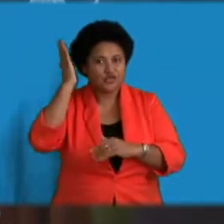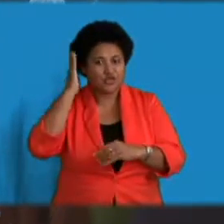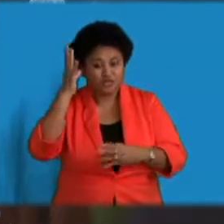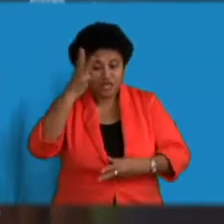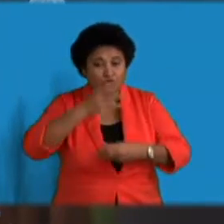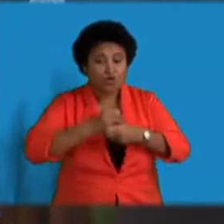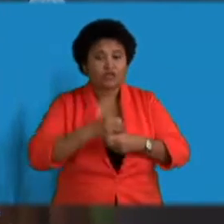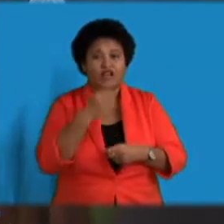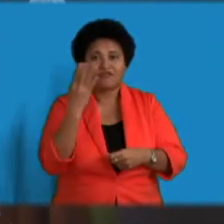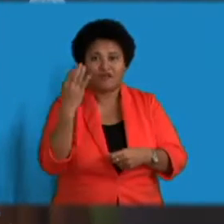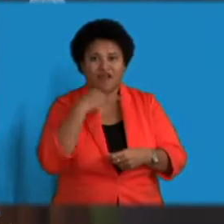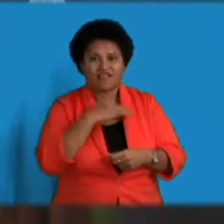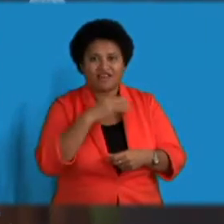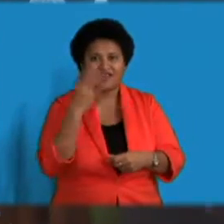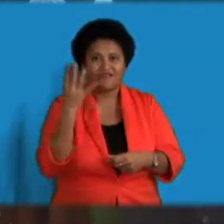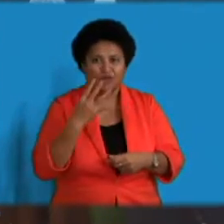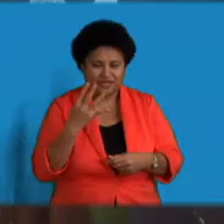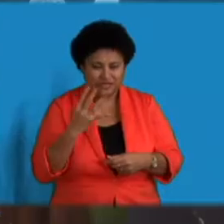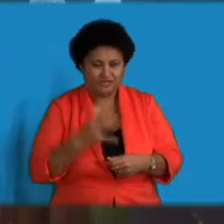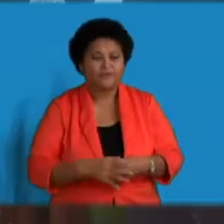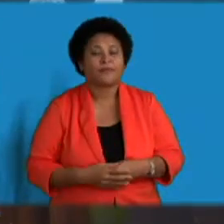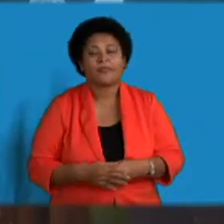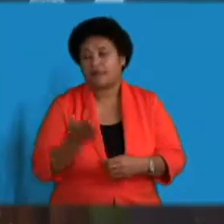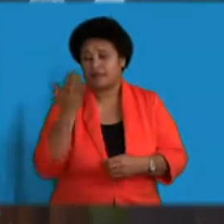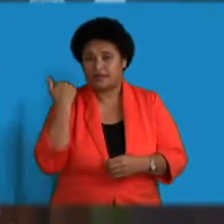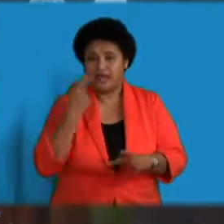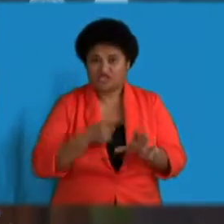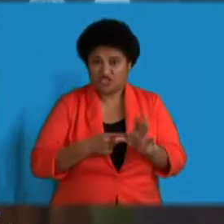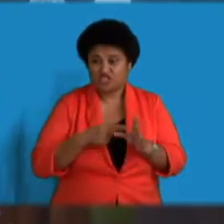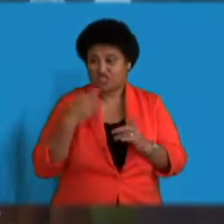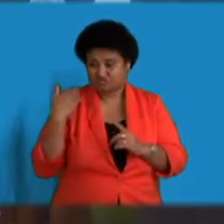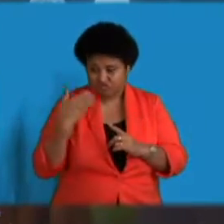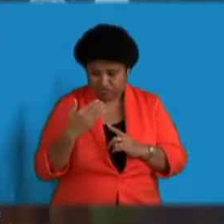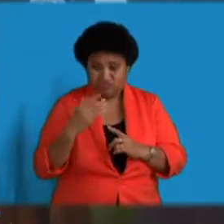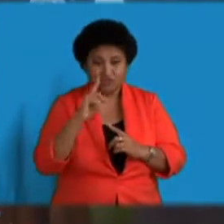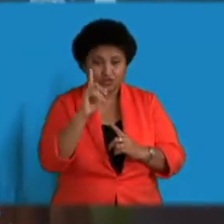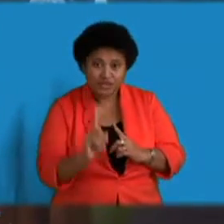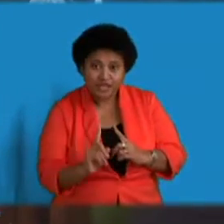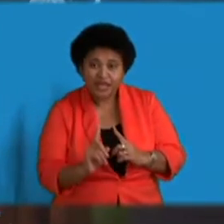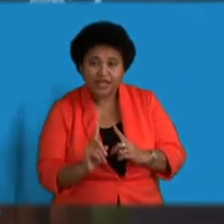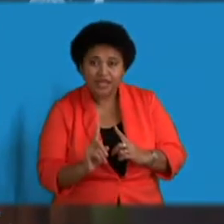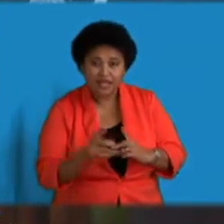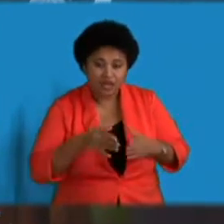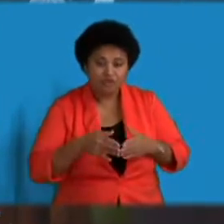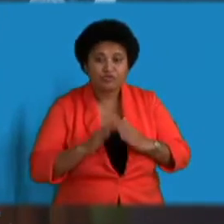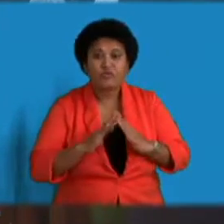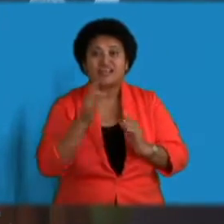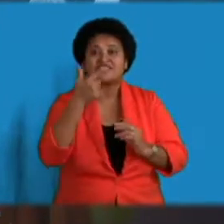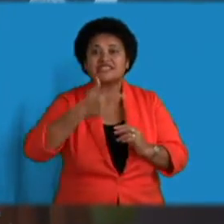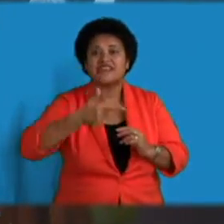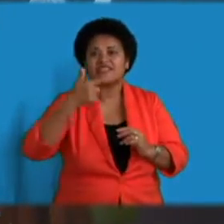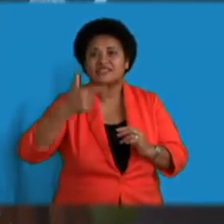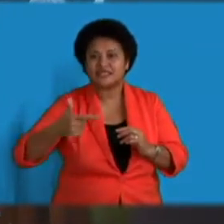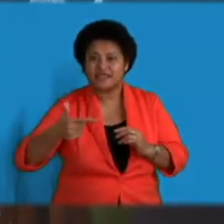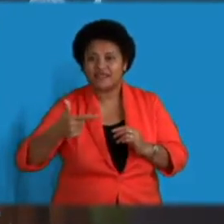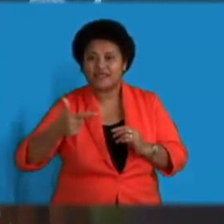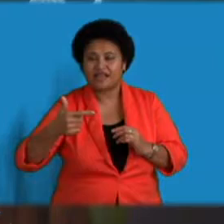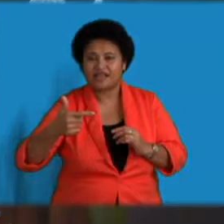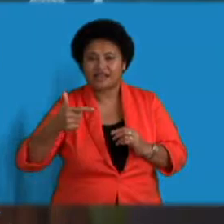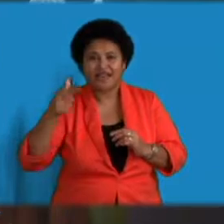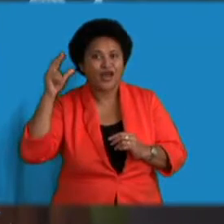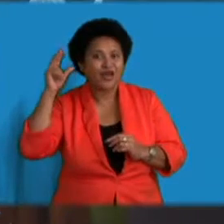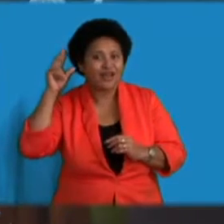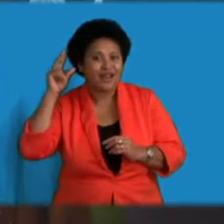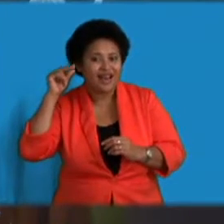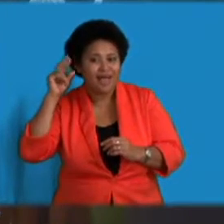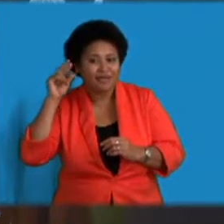Speaker, from last year till today, we had set up 77 ECE library corners,